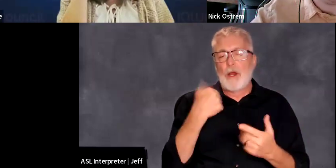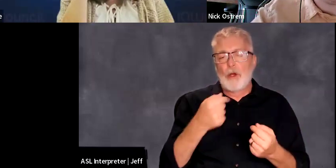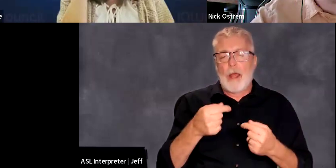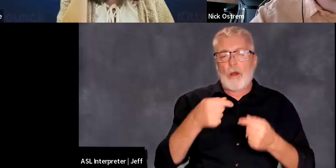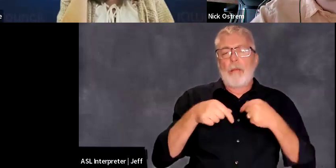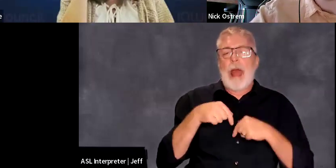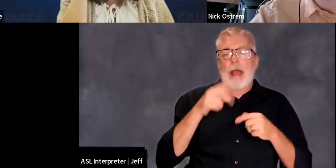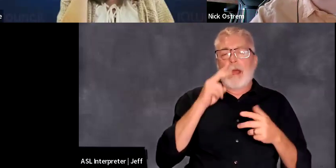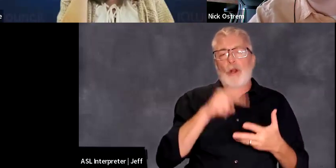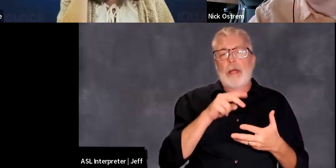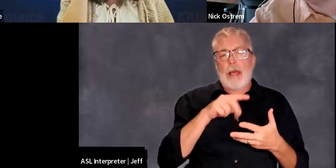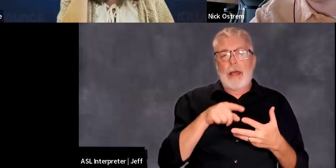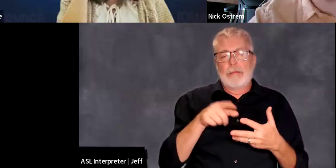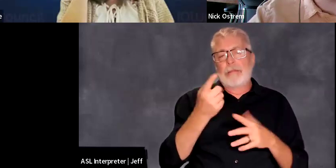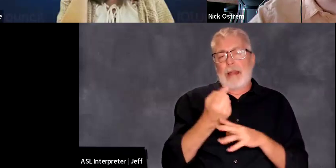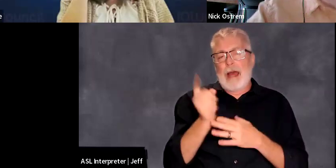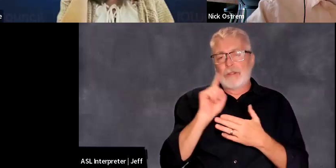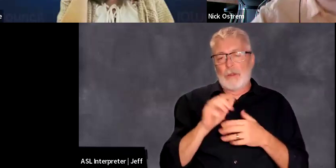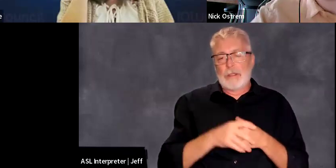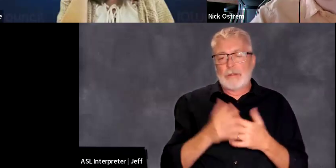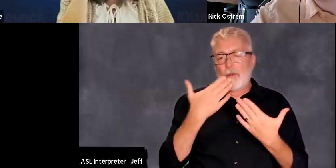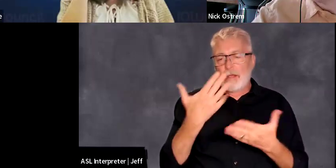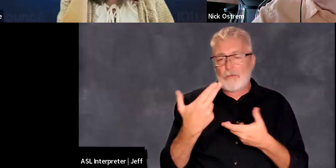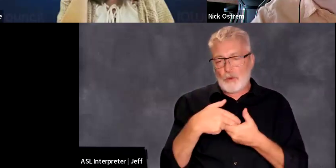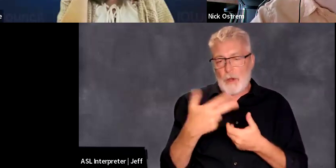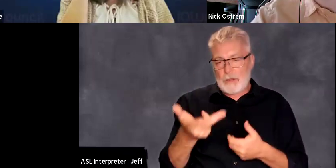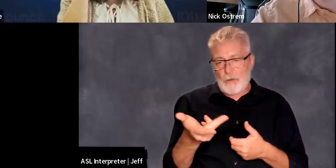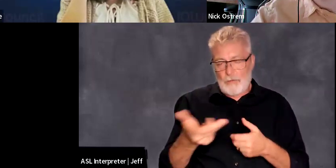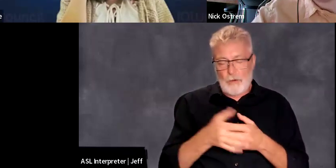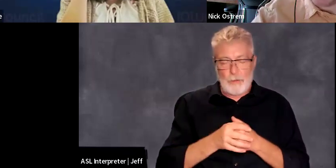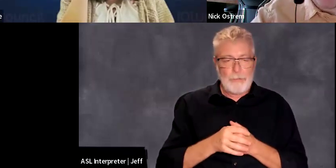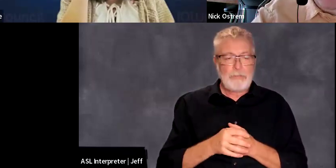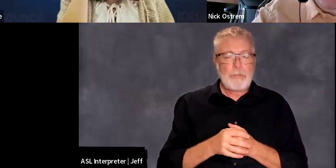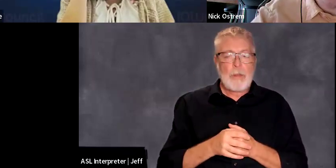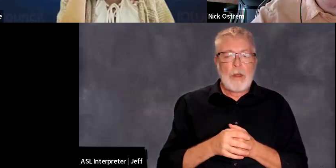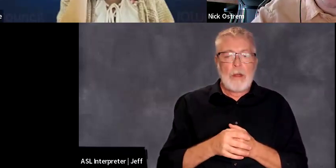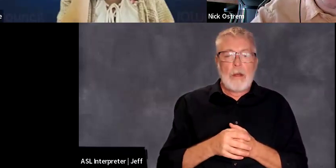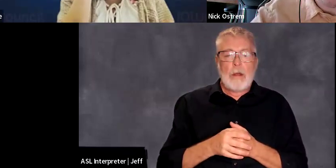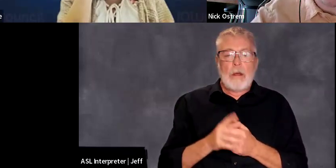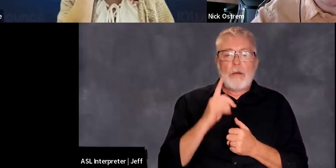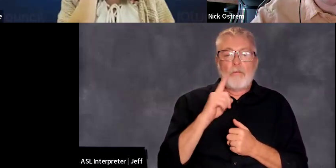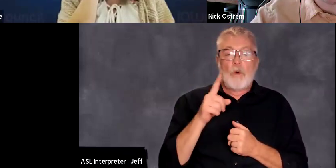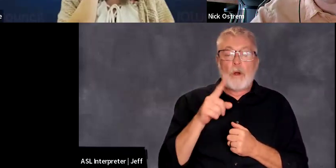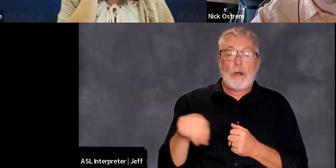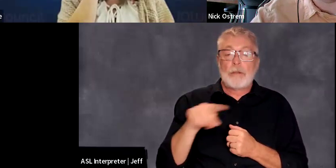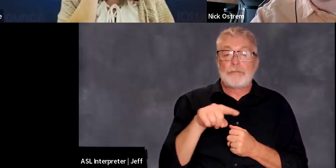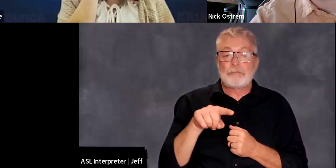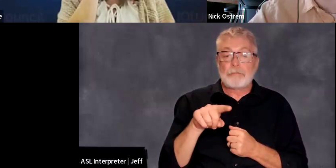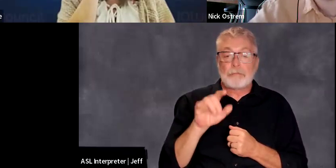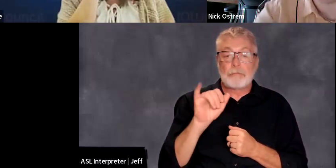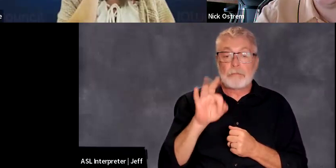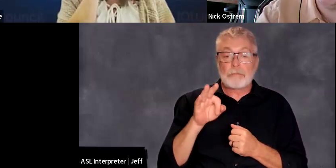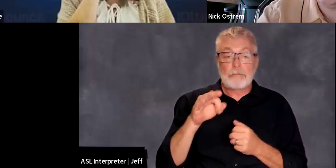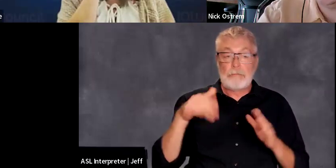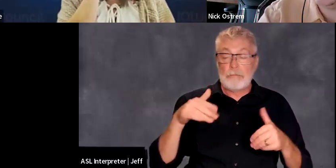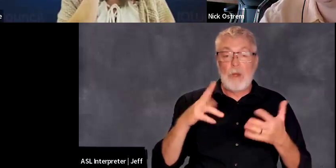following along with the recording from last week. So thanks for joining us. All right. For everybody else, if you are not